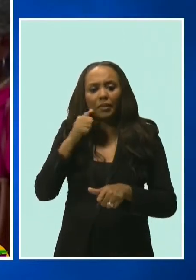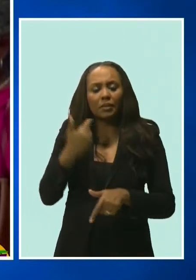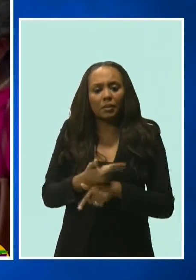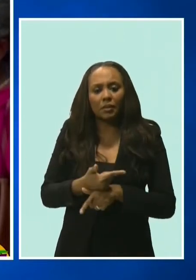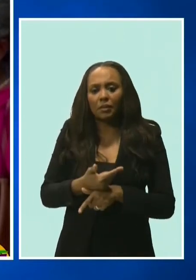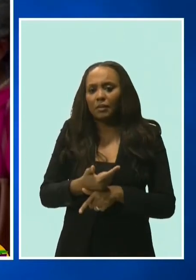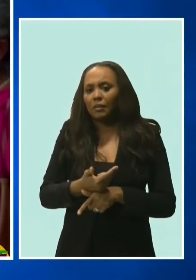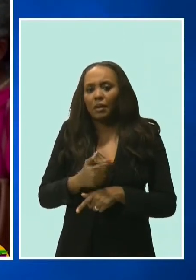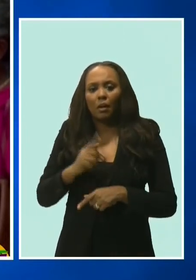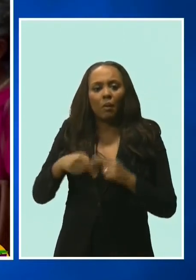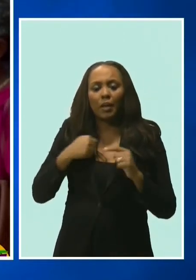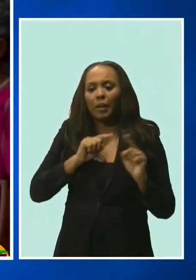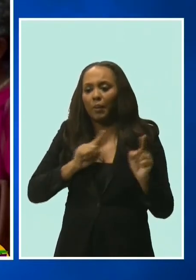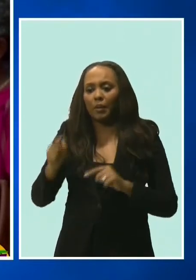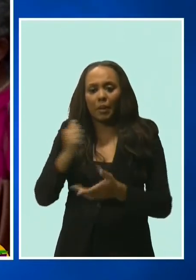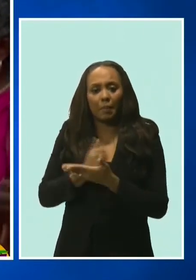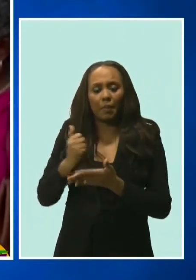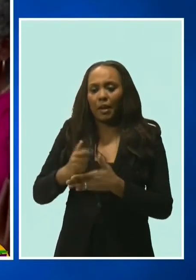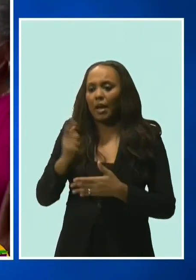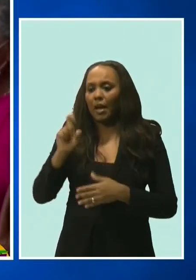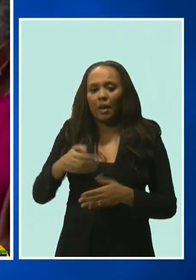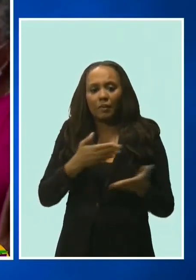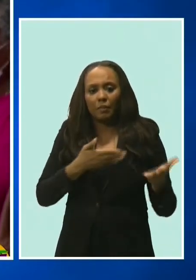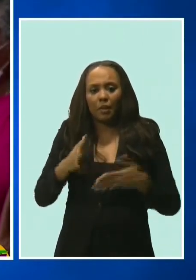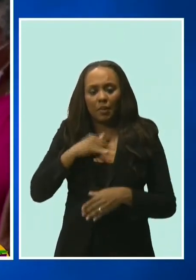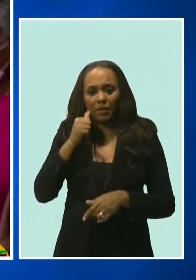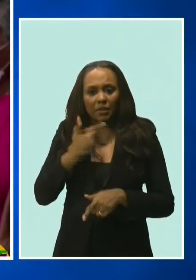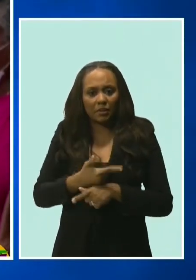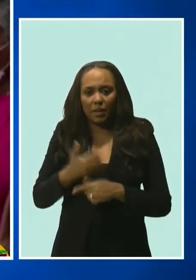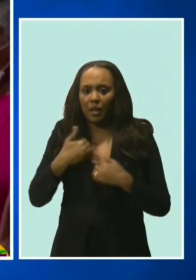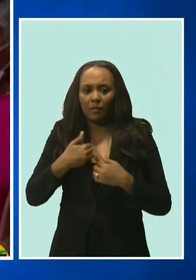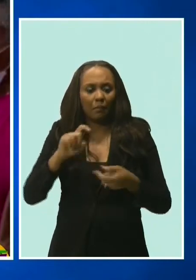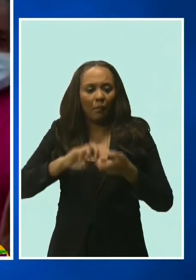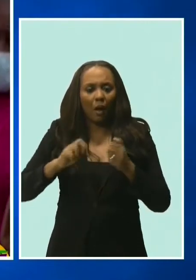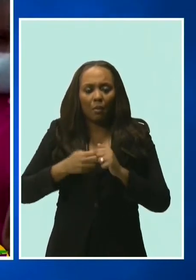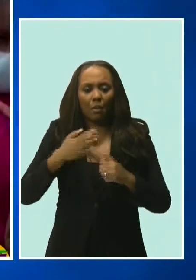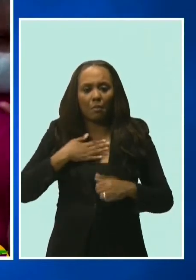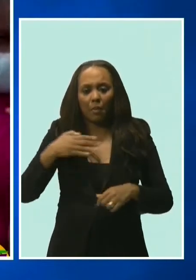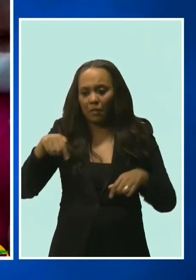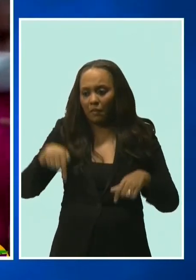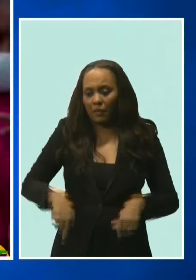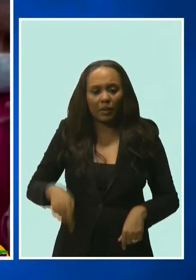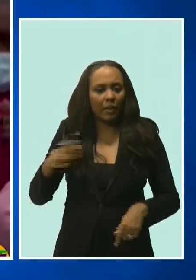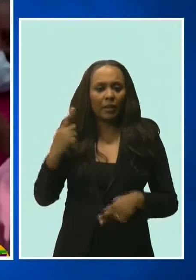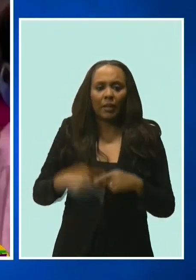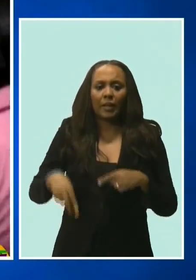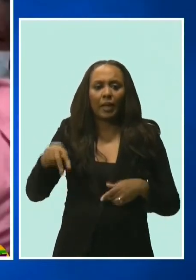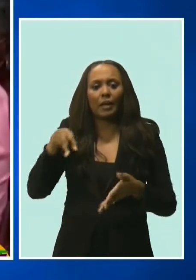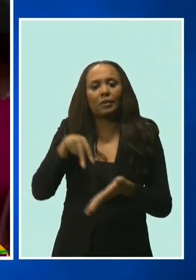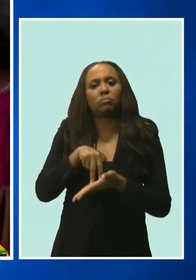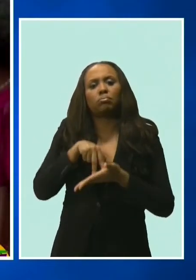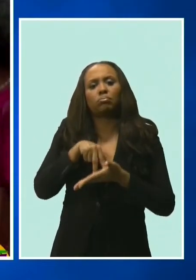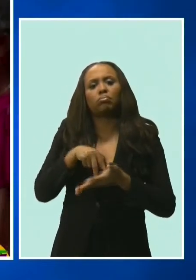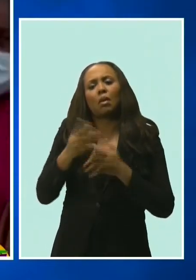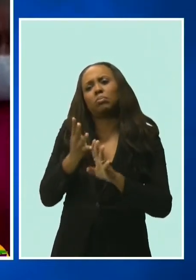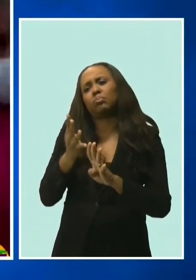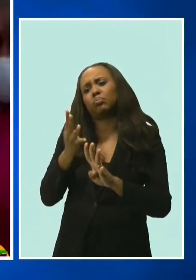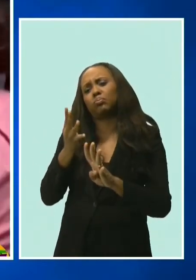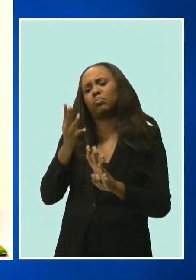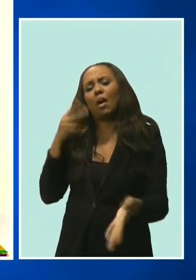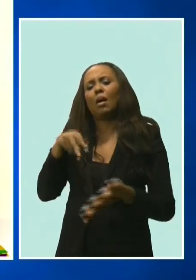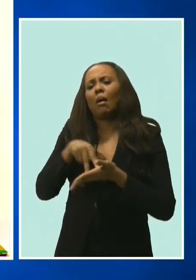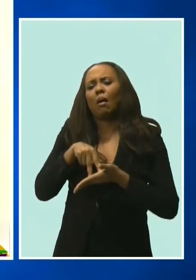bifida, and even though confined to a wheelchair, she never saw her inability to walk as a disability. A Barbadian